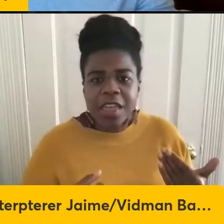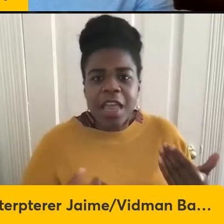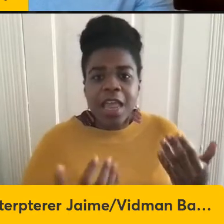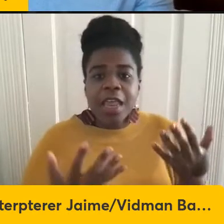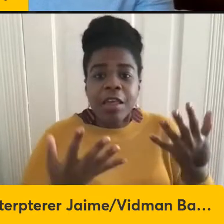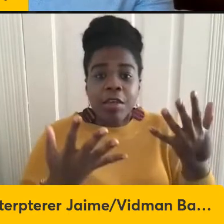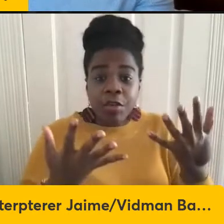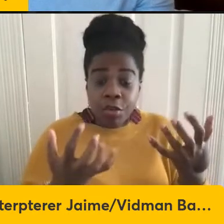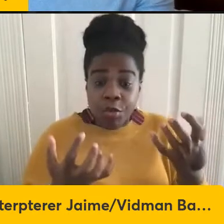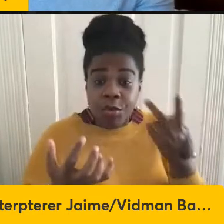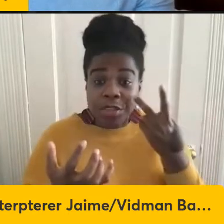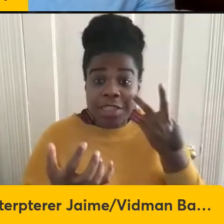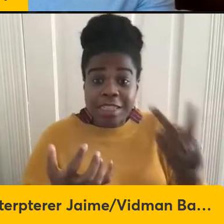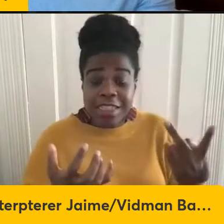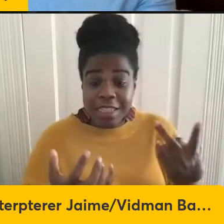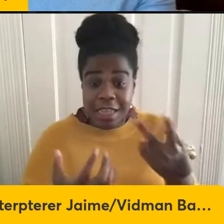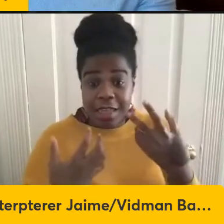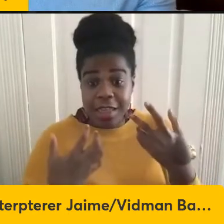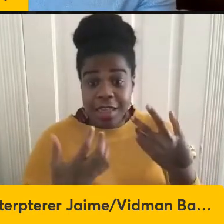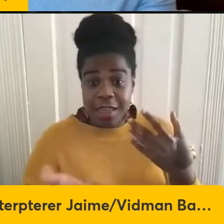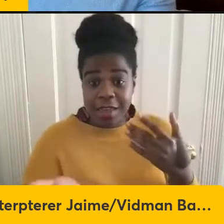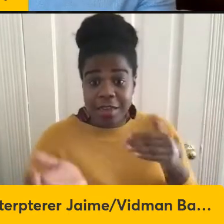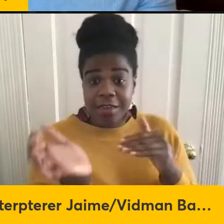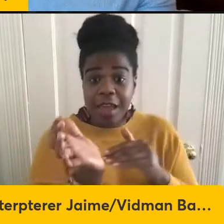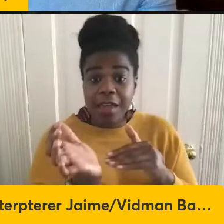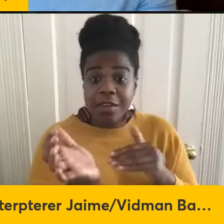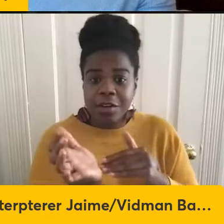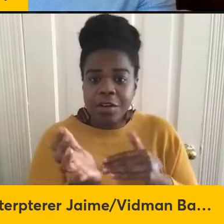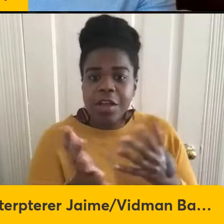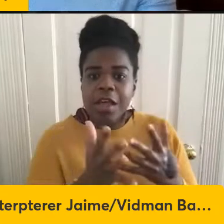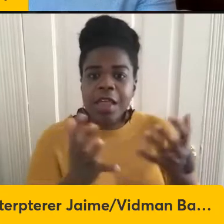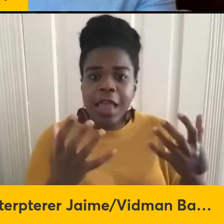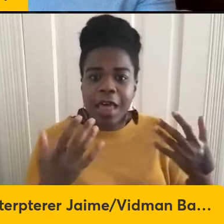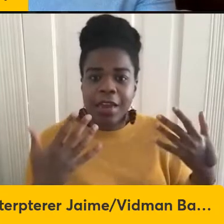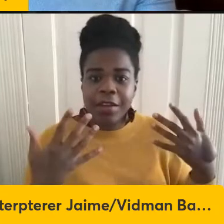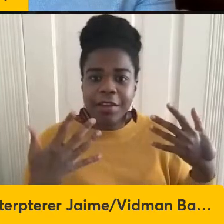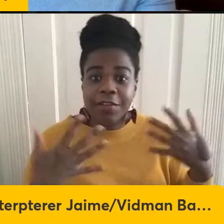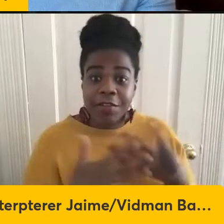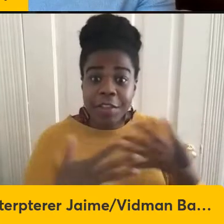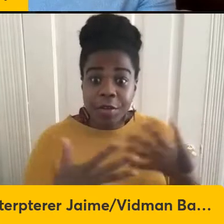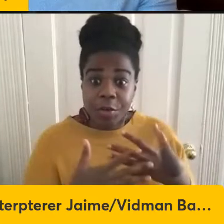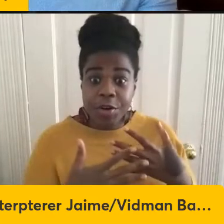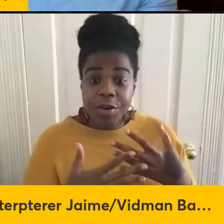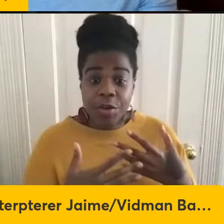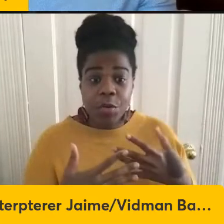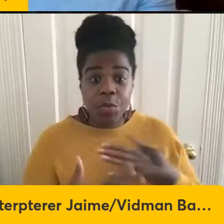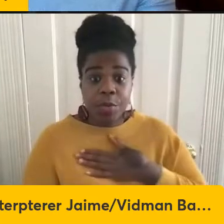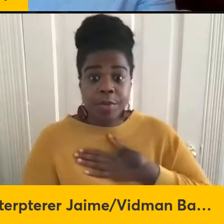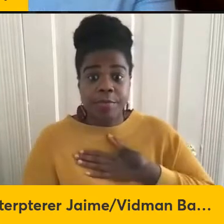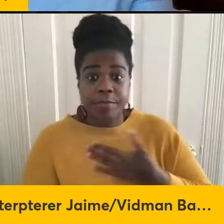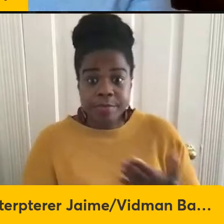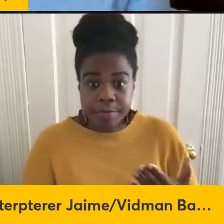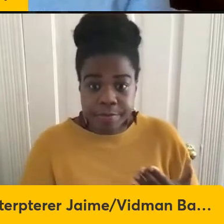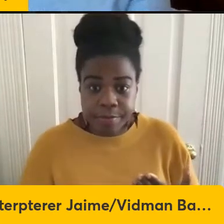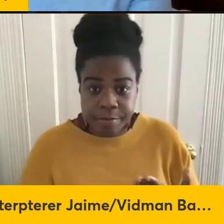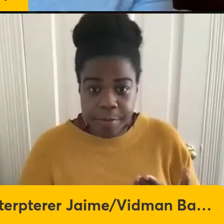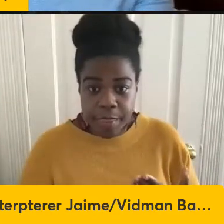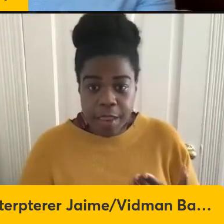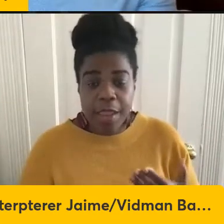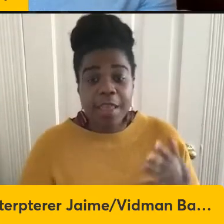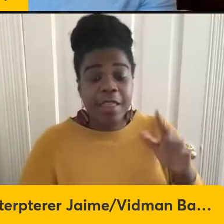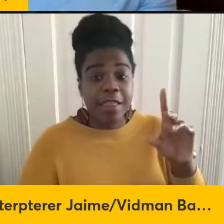want to go and see a health practitioner, there's a lot of fear in terms of going forward with that, because the data tells